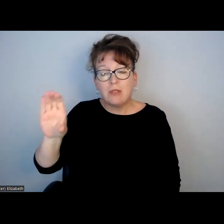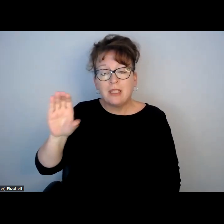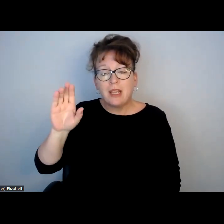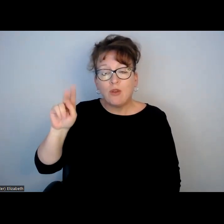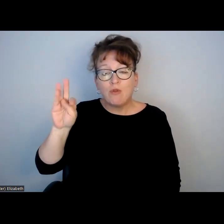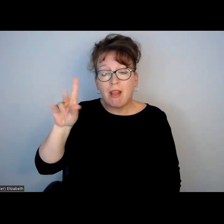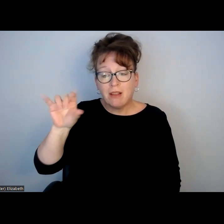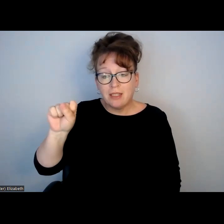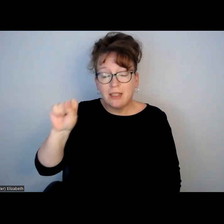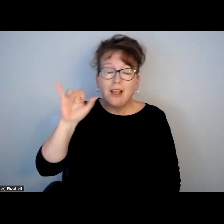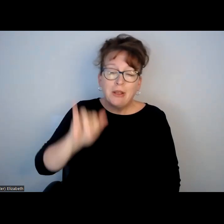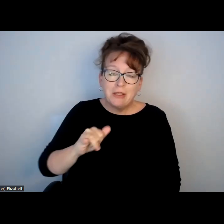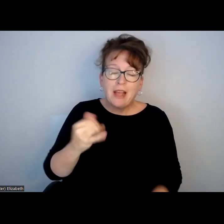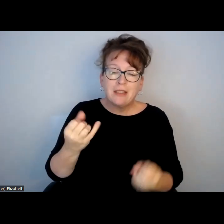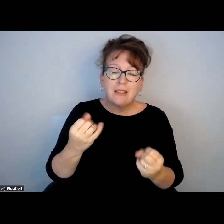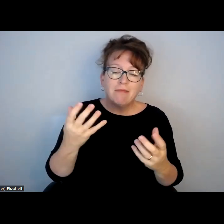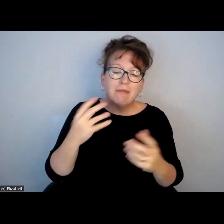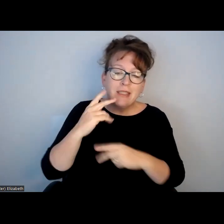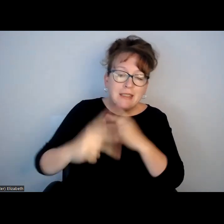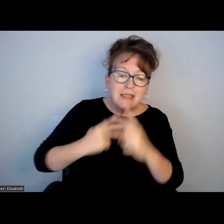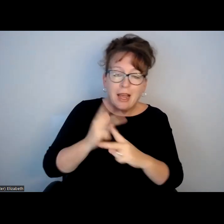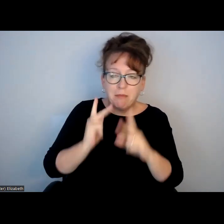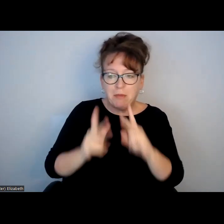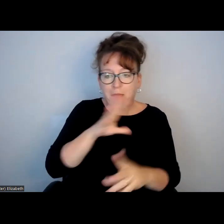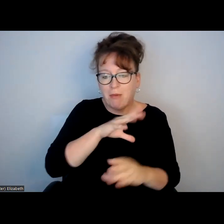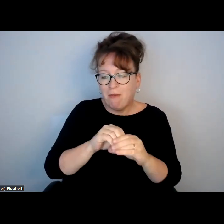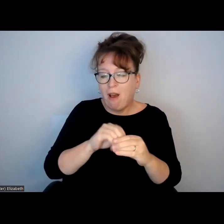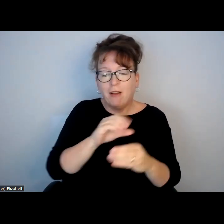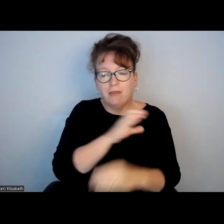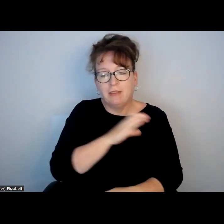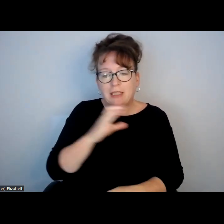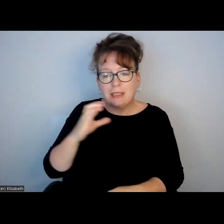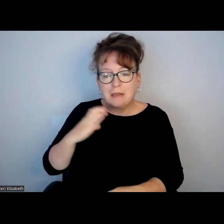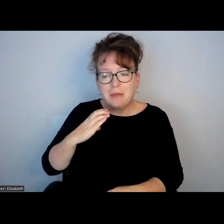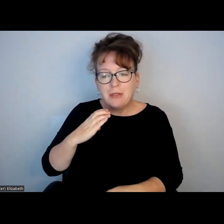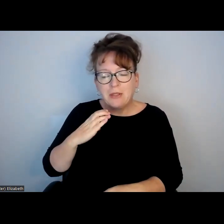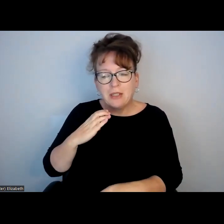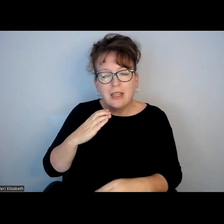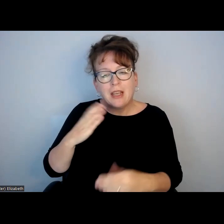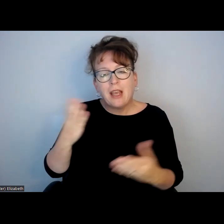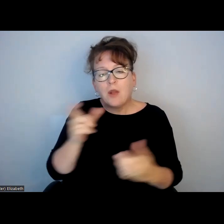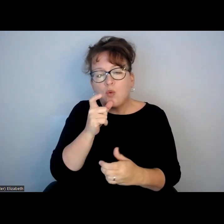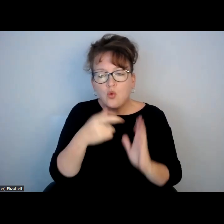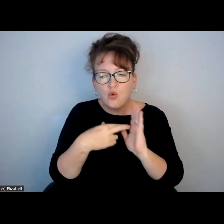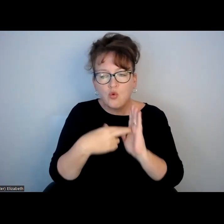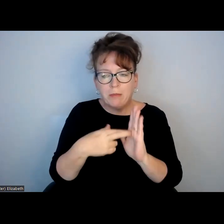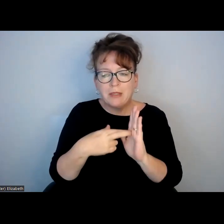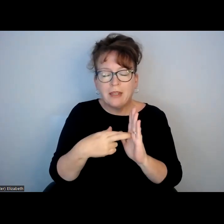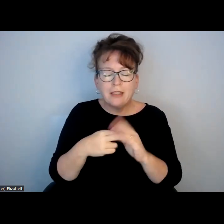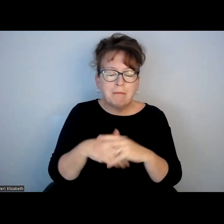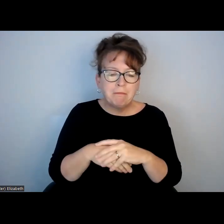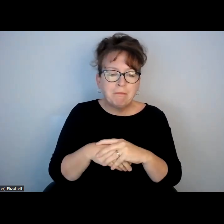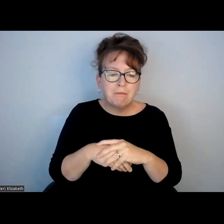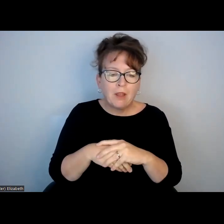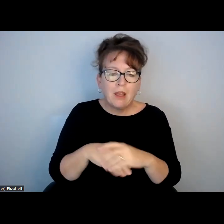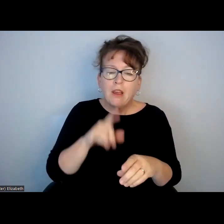it's a good I think a representative example of the types of organizations that are part of this commission. So we really